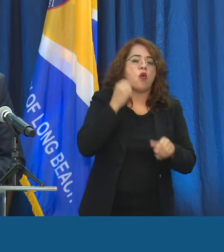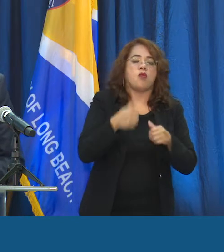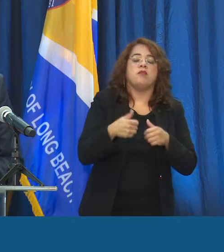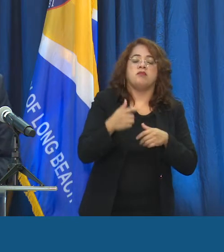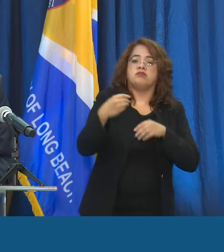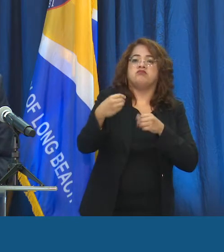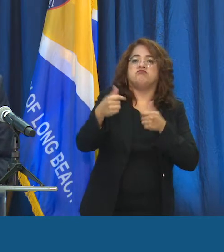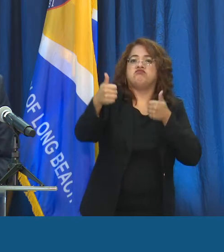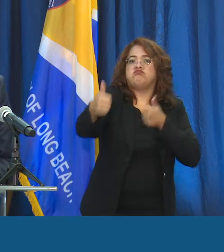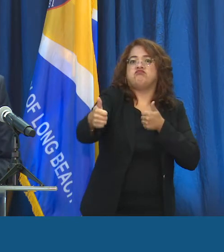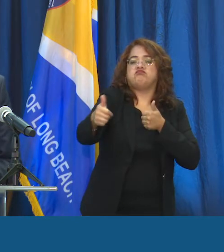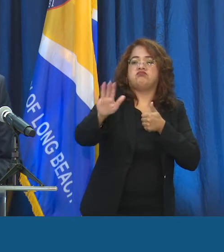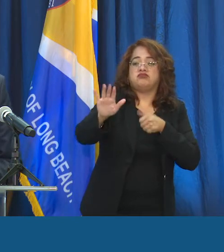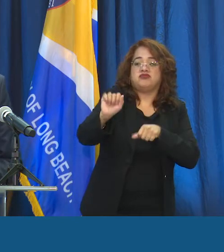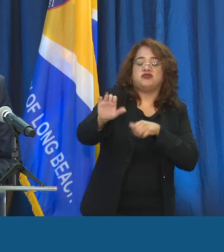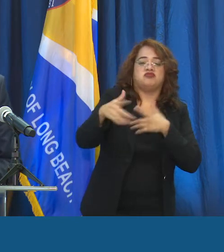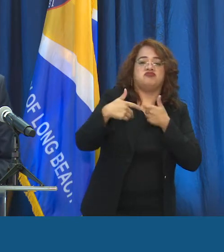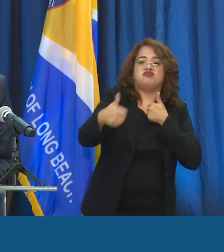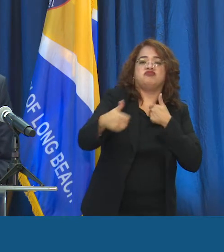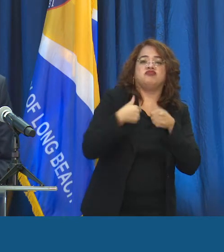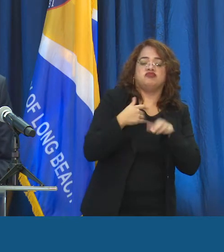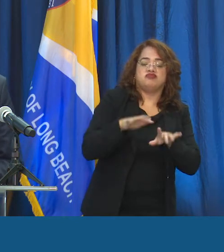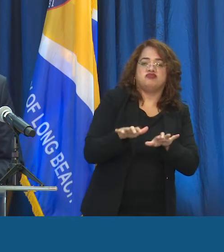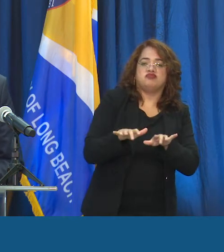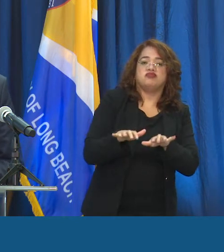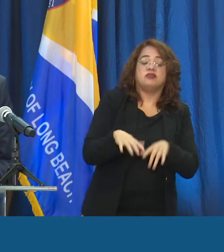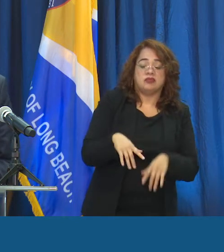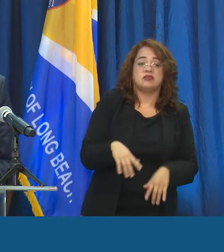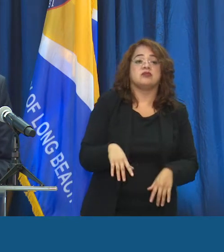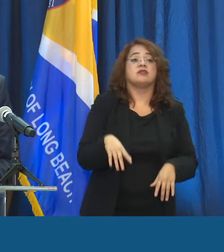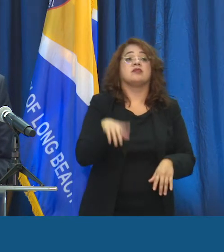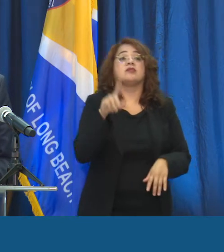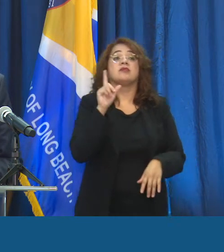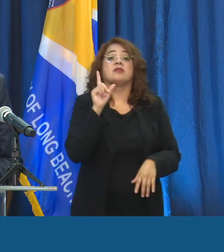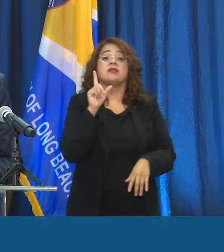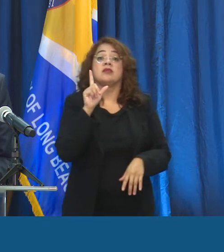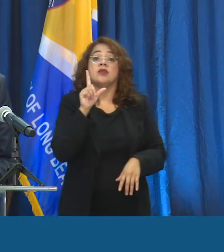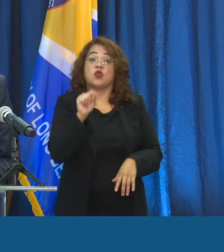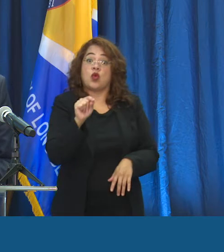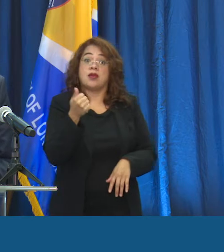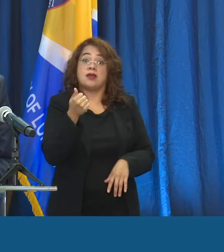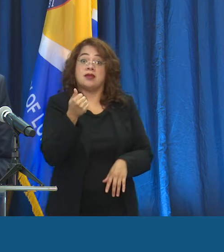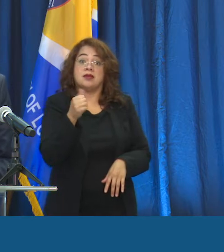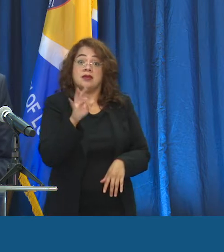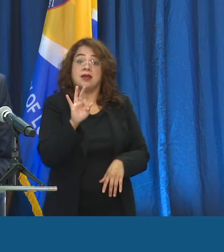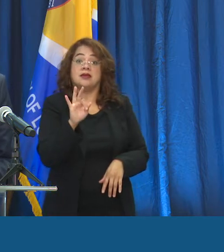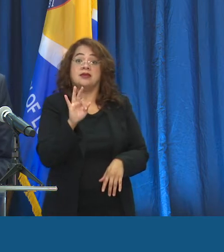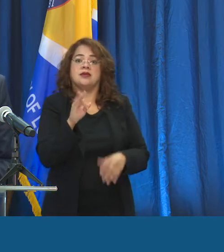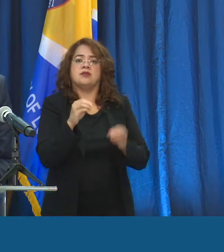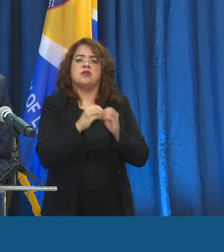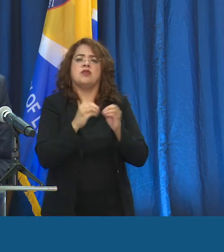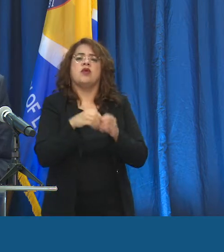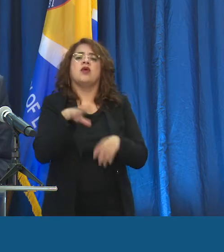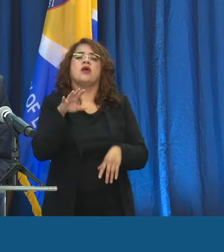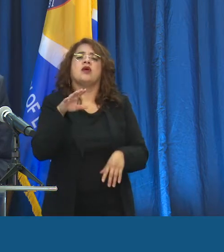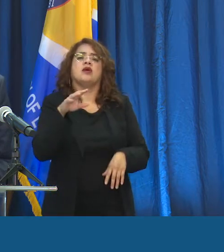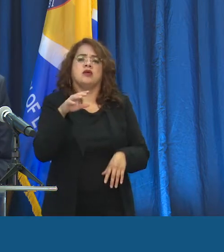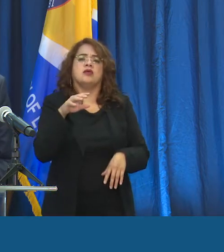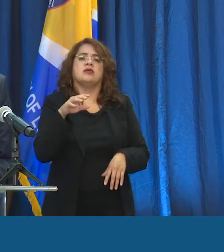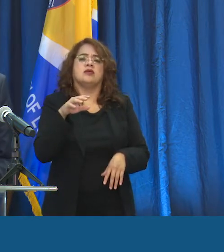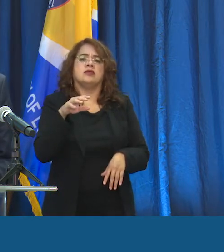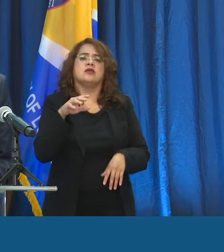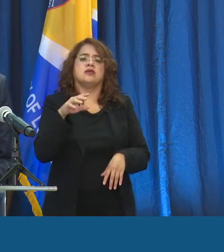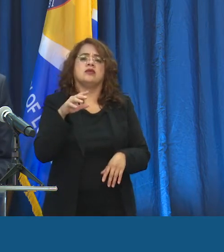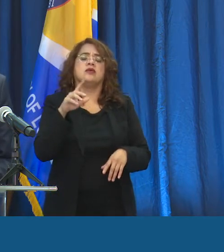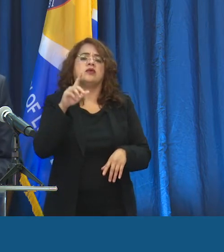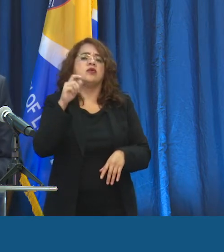And so moving on from COVID-19, I want to talk a little bit about racial equity and reconciliation. On June 23rd, the City Council, in a unanimous